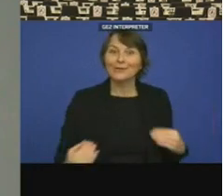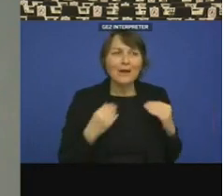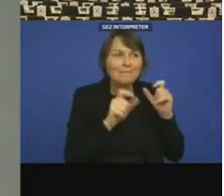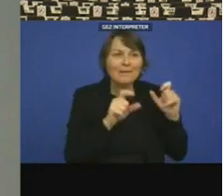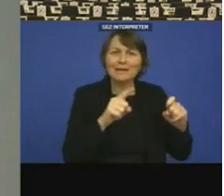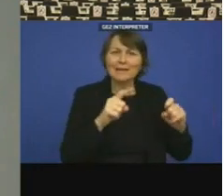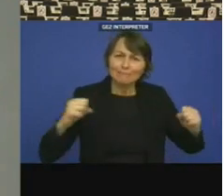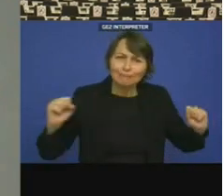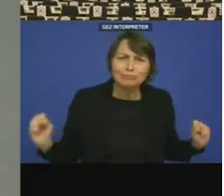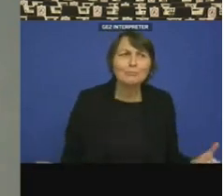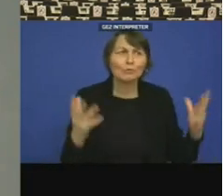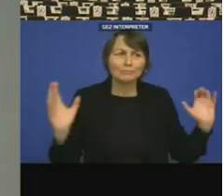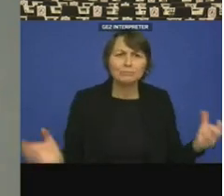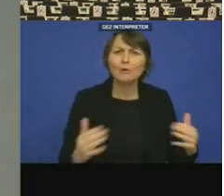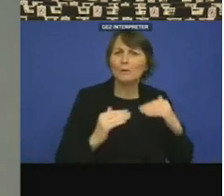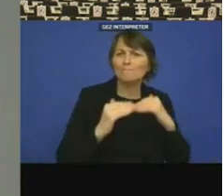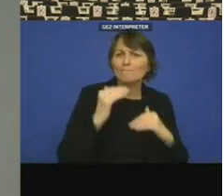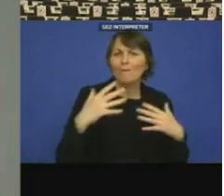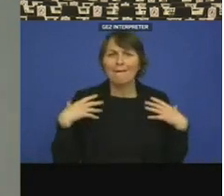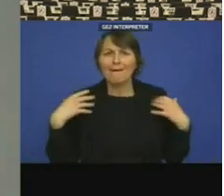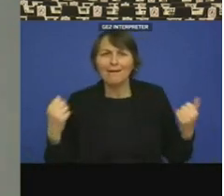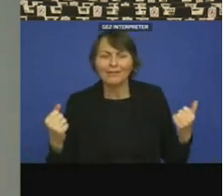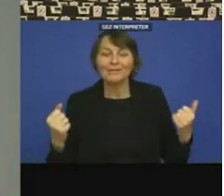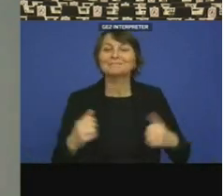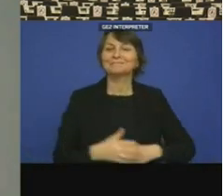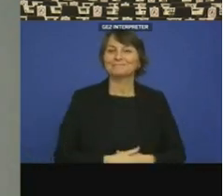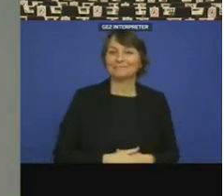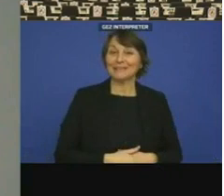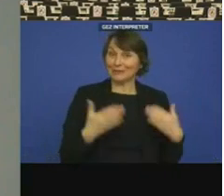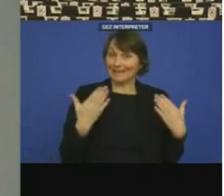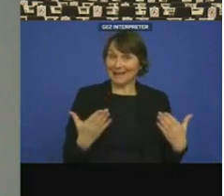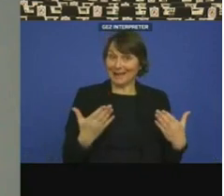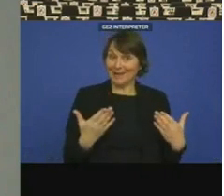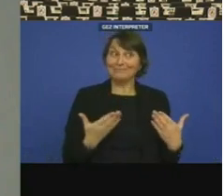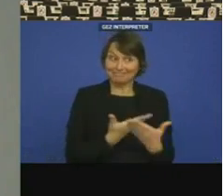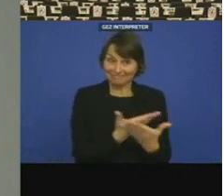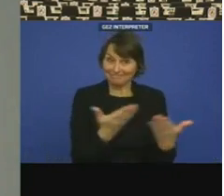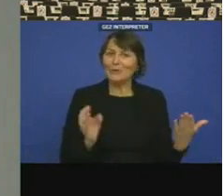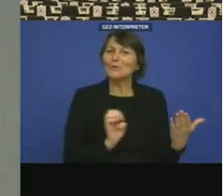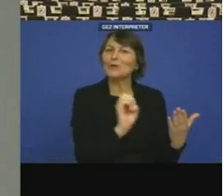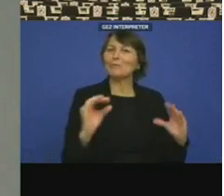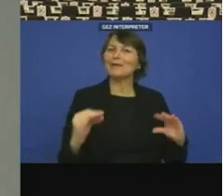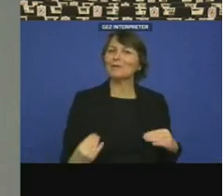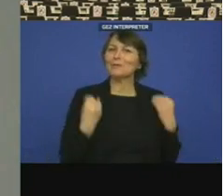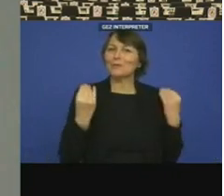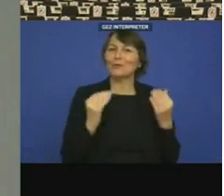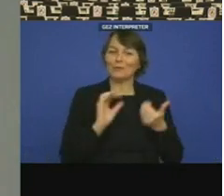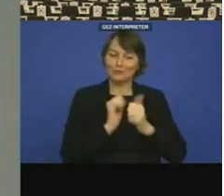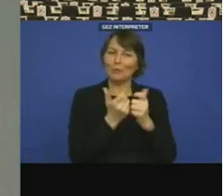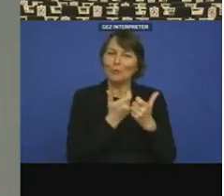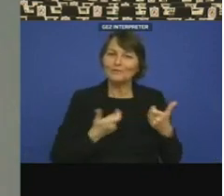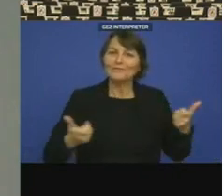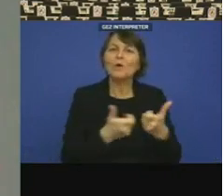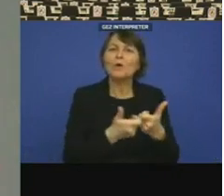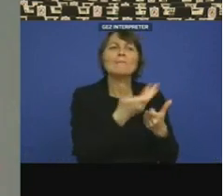lifestyles. This is why, at this year's European Sport Forum, I will invite a group of young people across Europe to meet